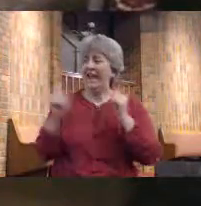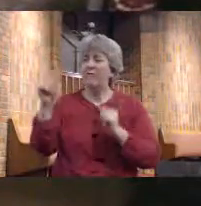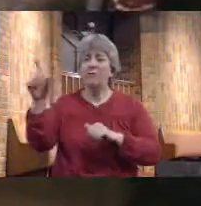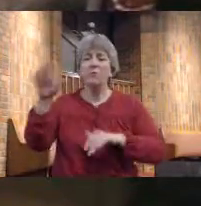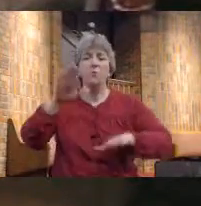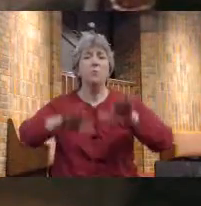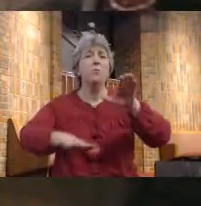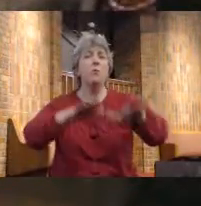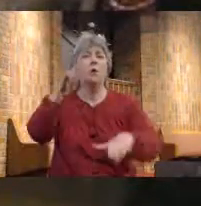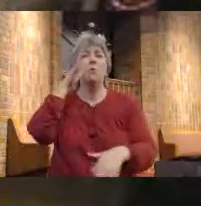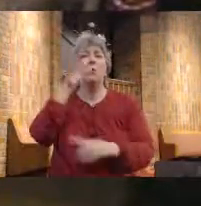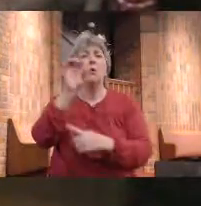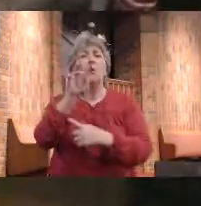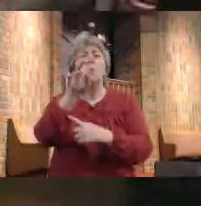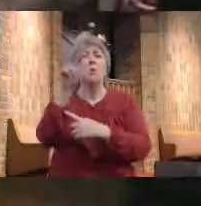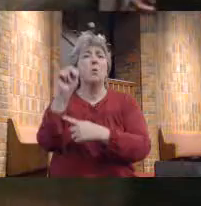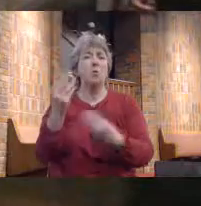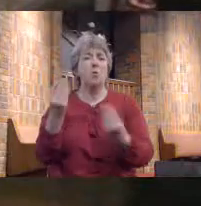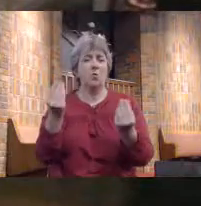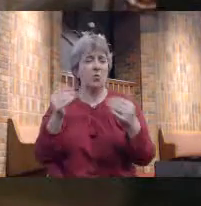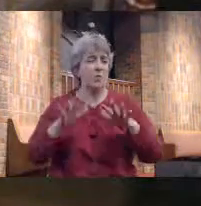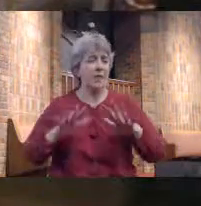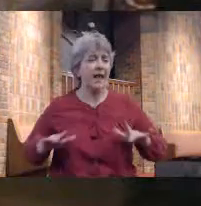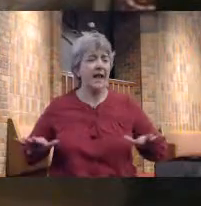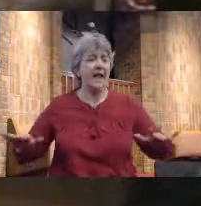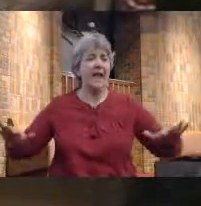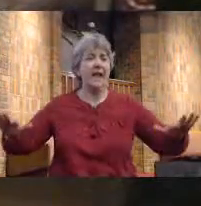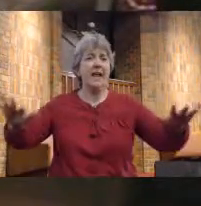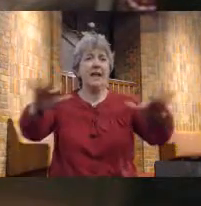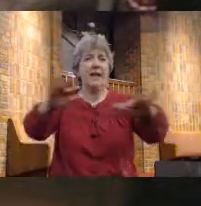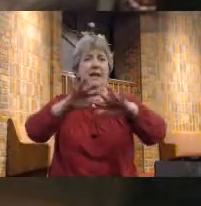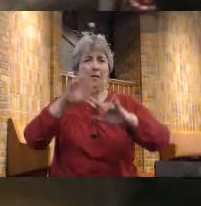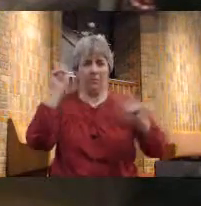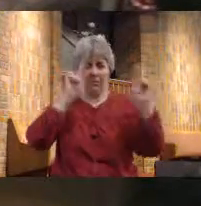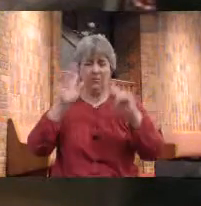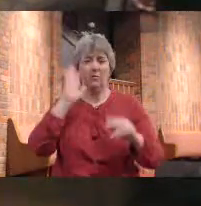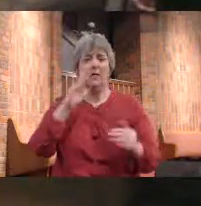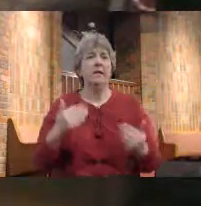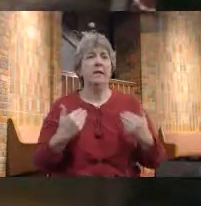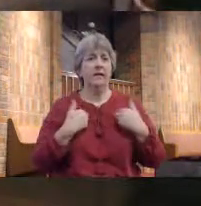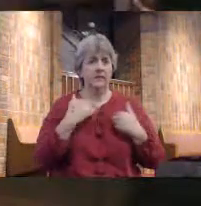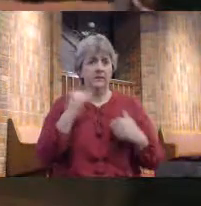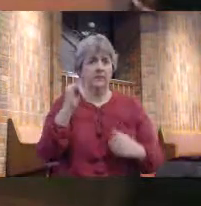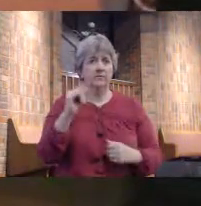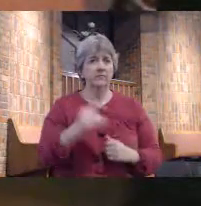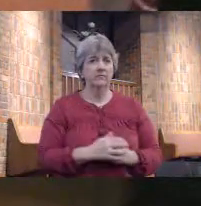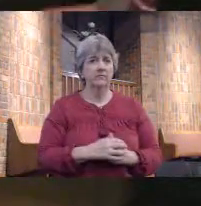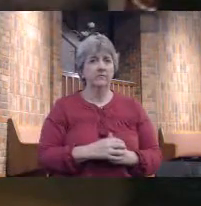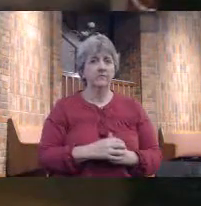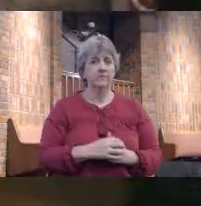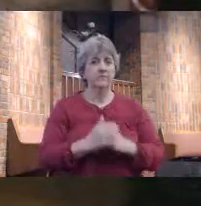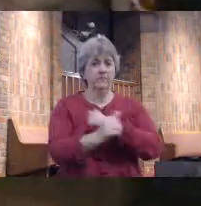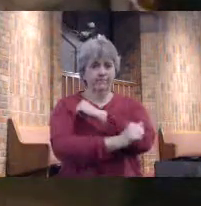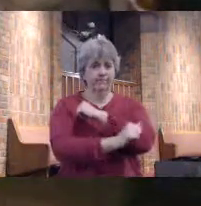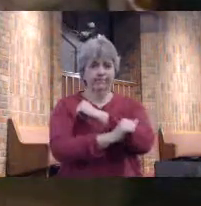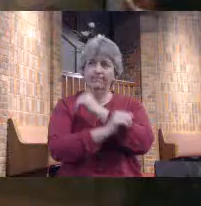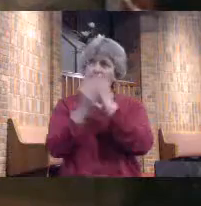own this property. Your descendants will come to possess it. And Abraham comes and